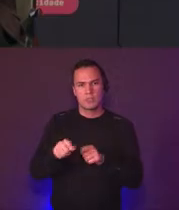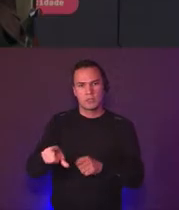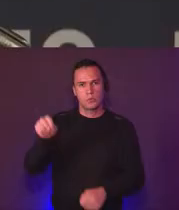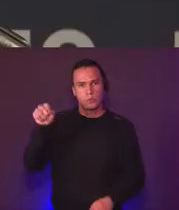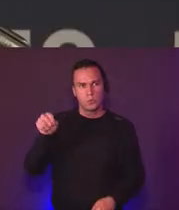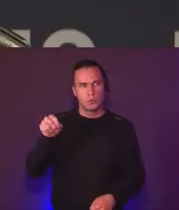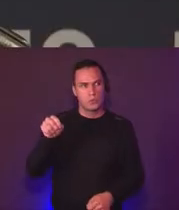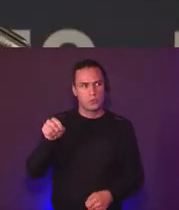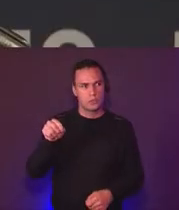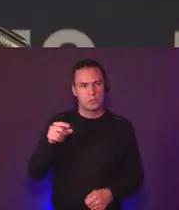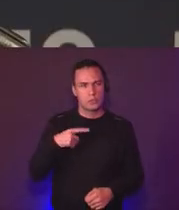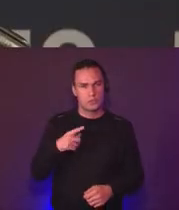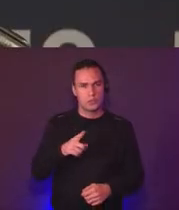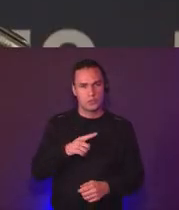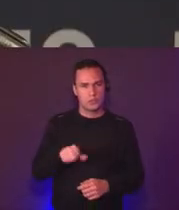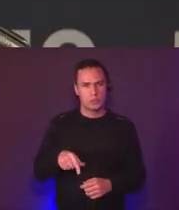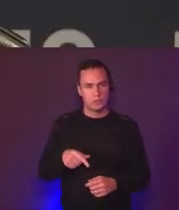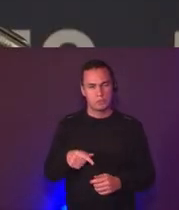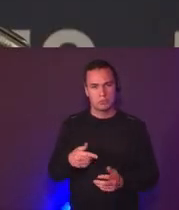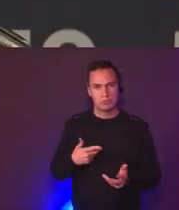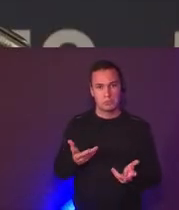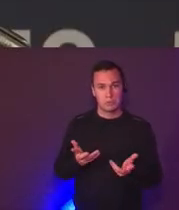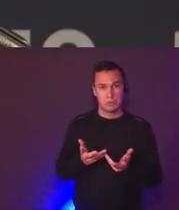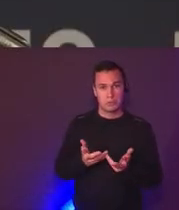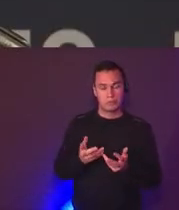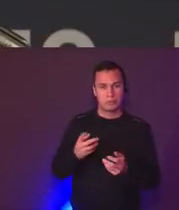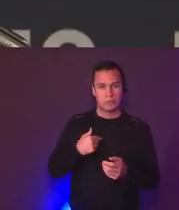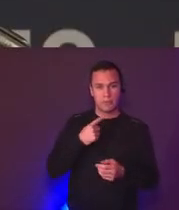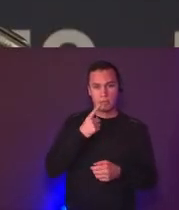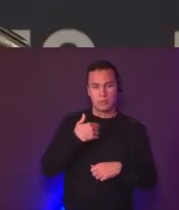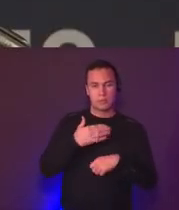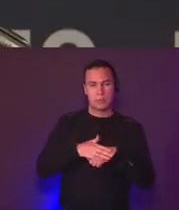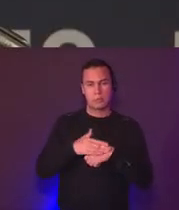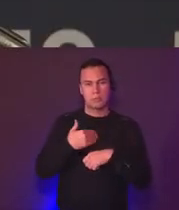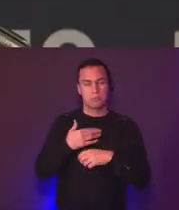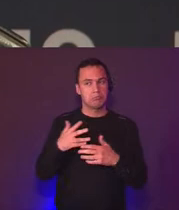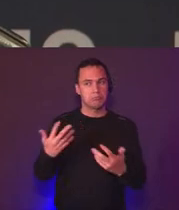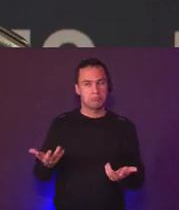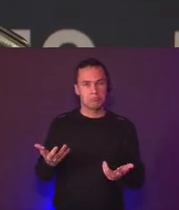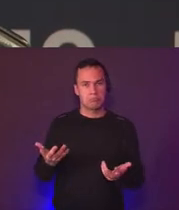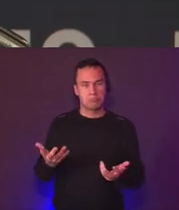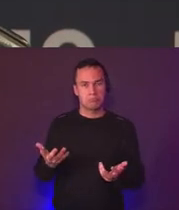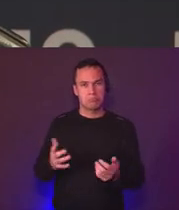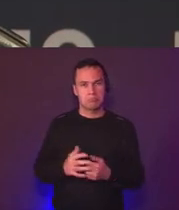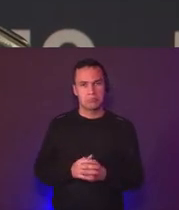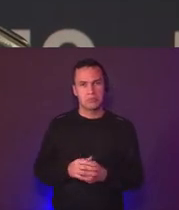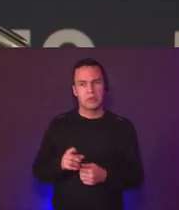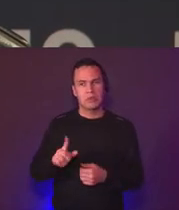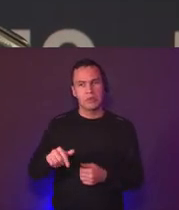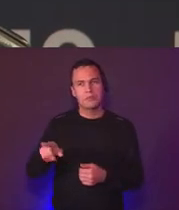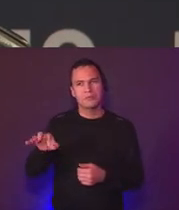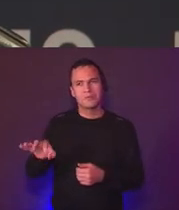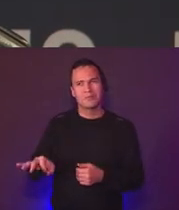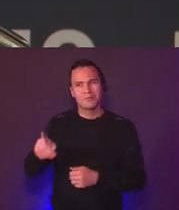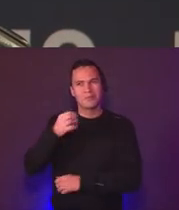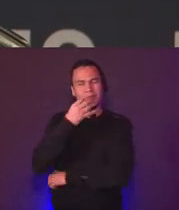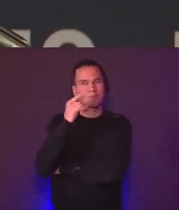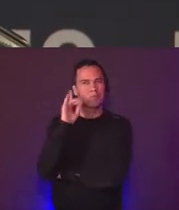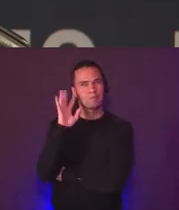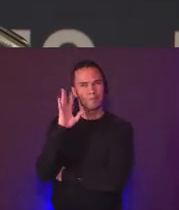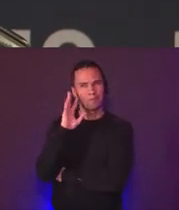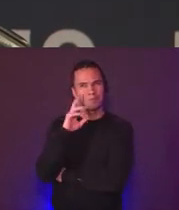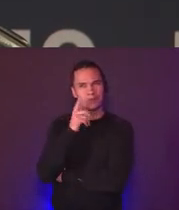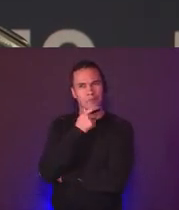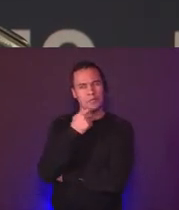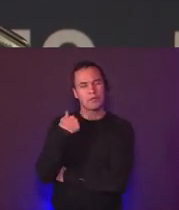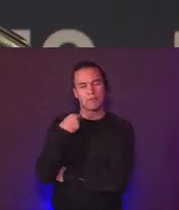So I became the whistleblower on a lot of projects in Miami. And so that served me well as an